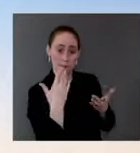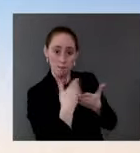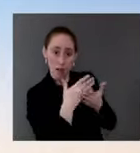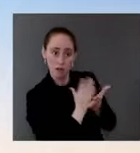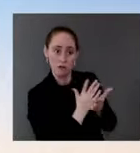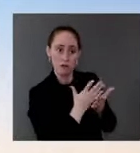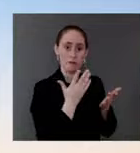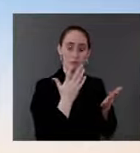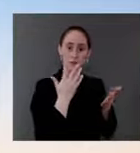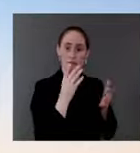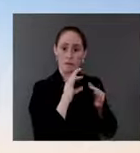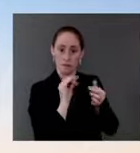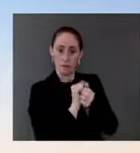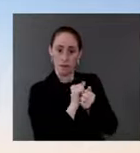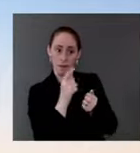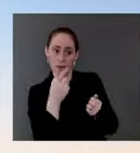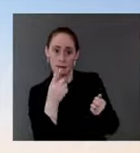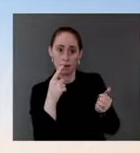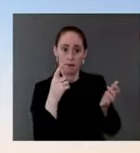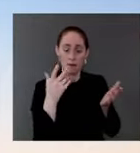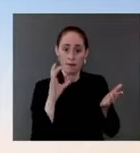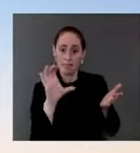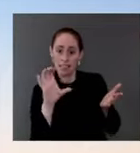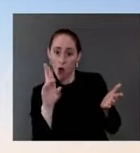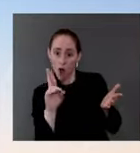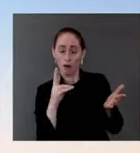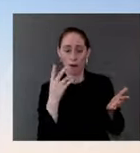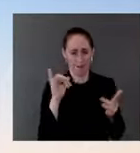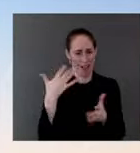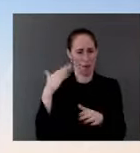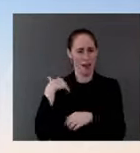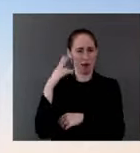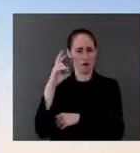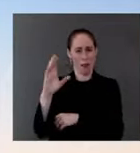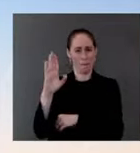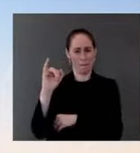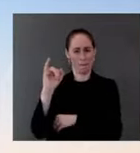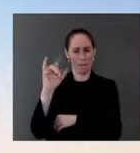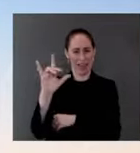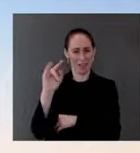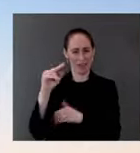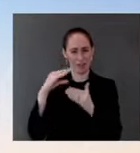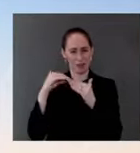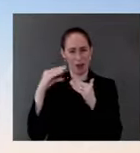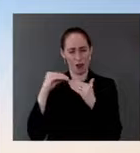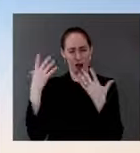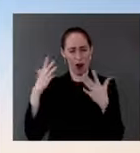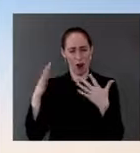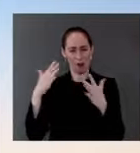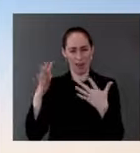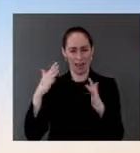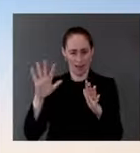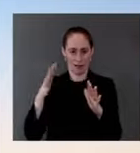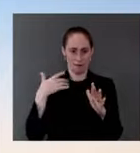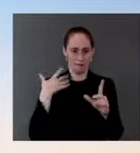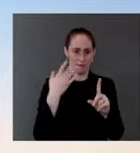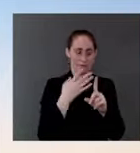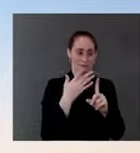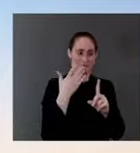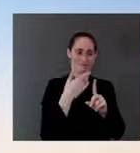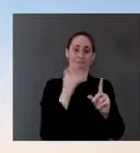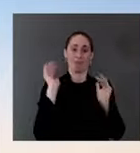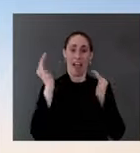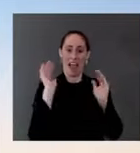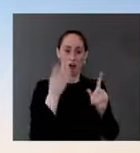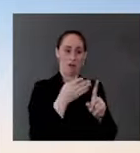$300 billion more than what was proposed by the former president, because he believes that police departments and law enforcement